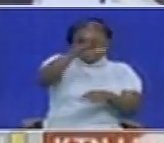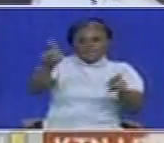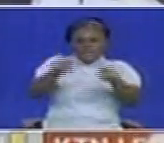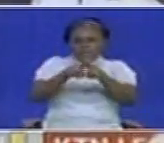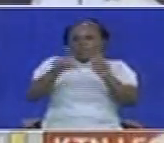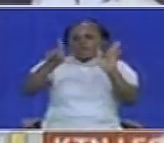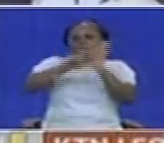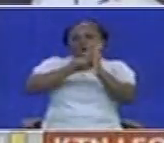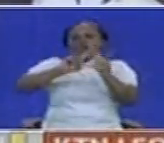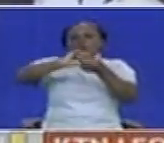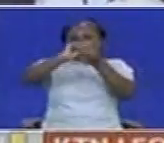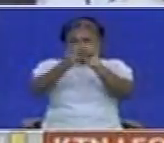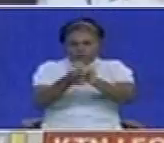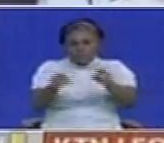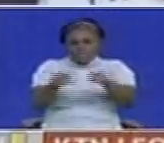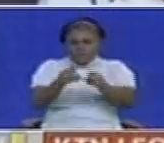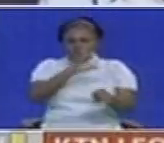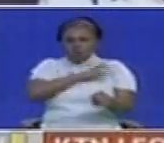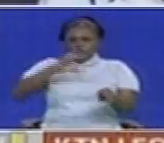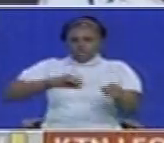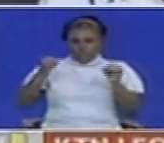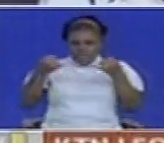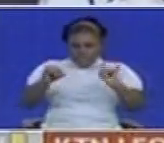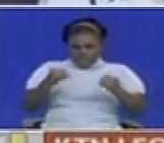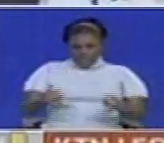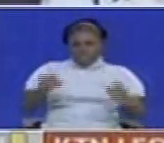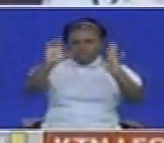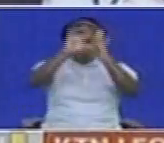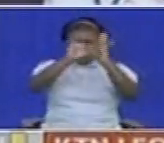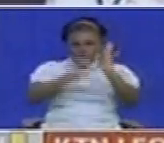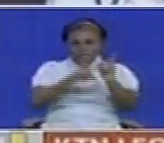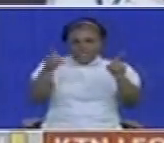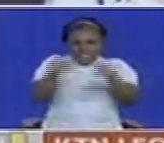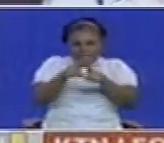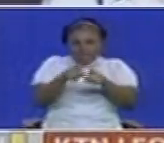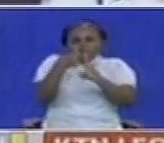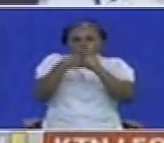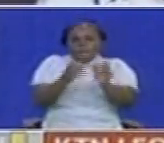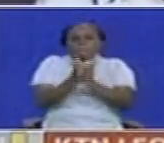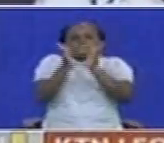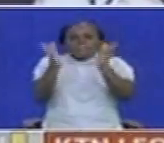kutoka kwa Commission of Implementation of the Constitution, na kutoka kwa wananchi.